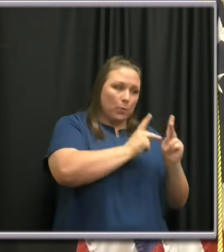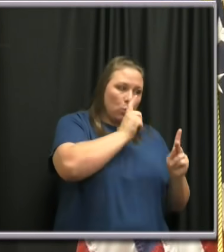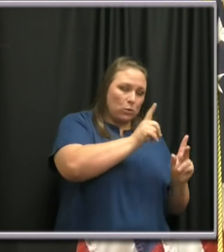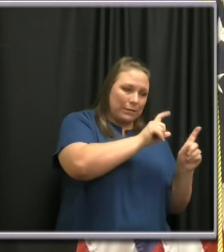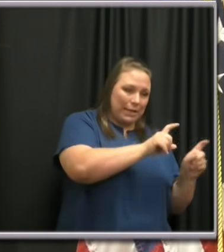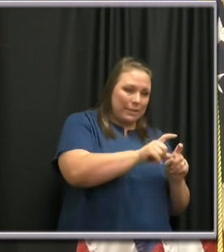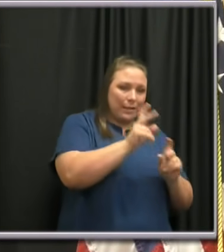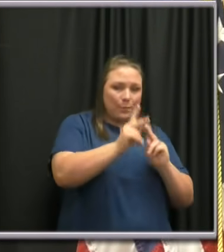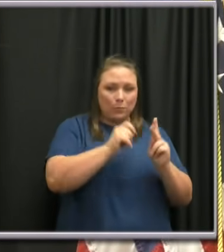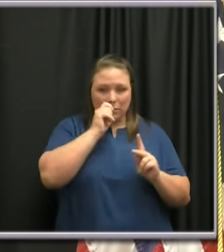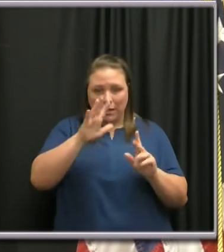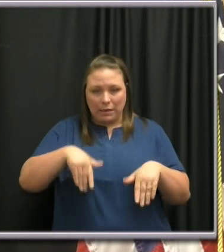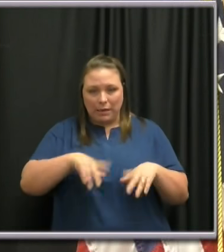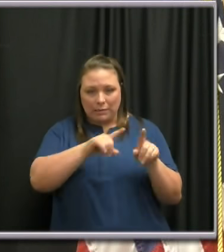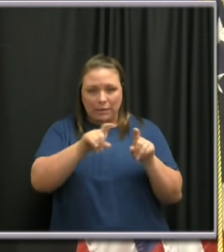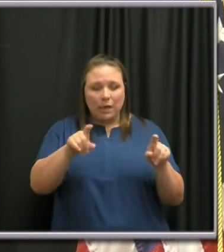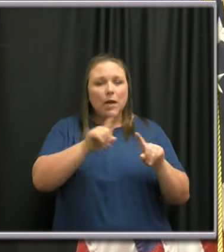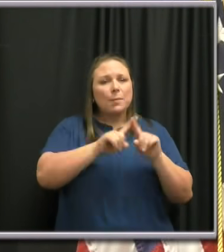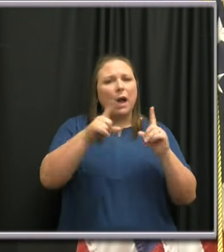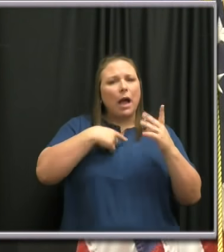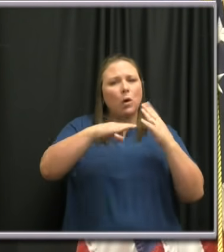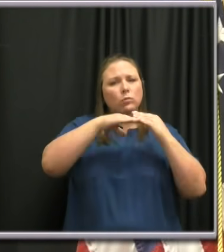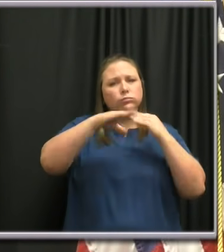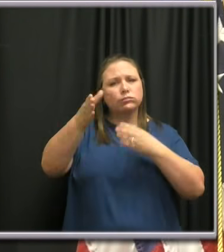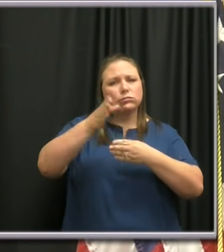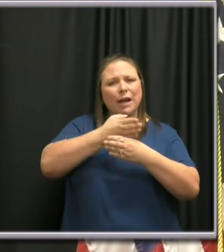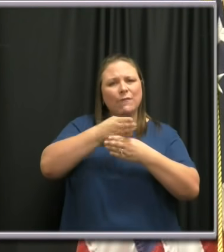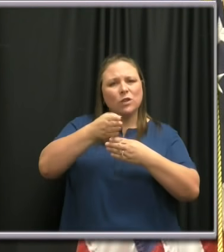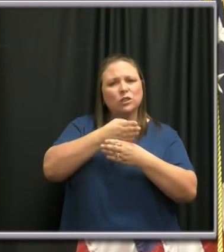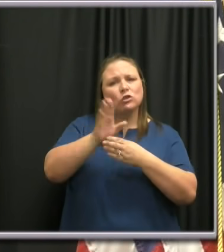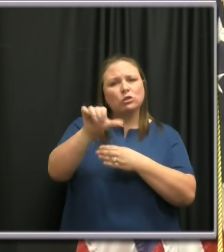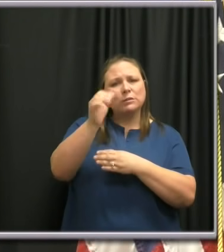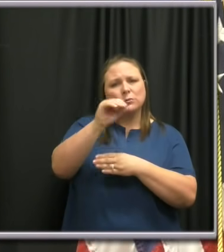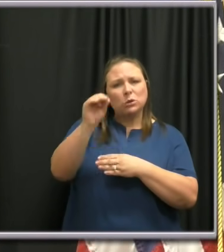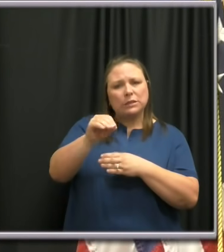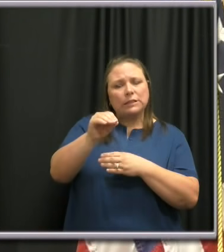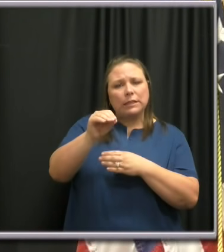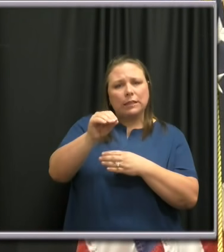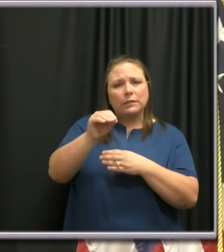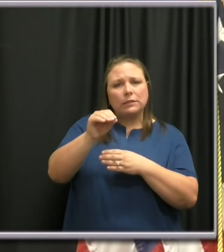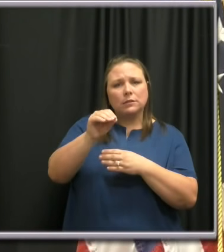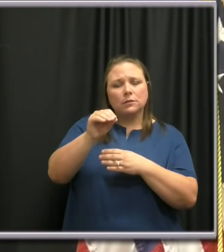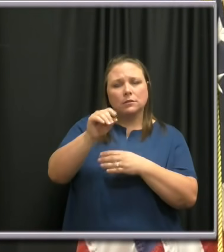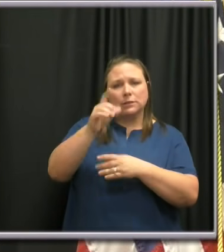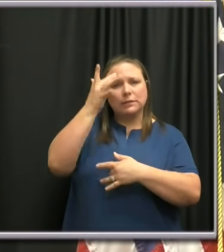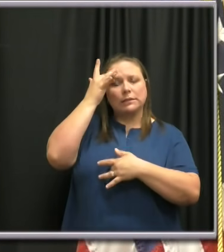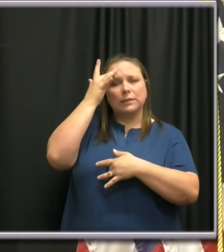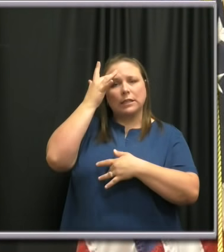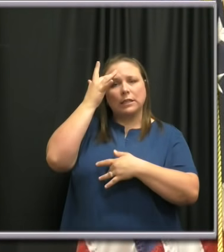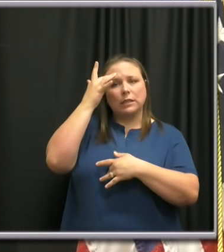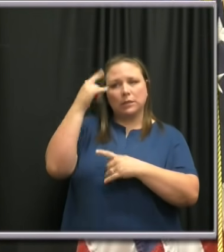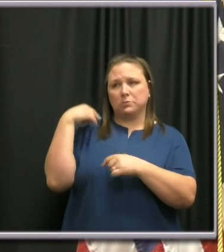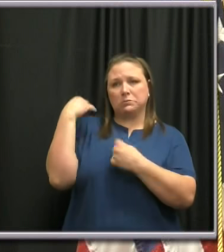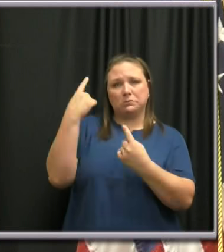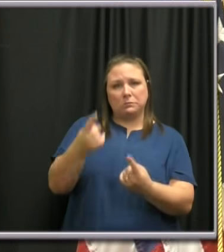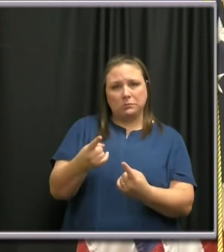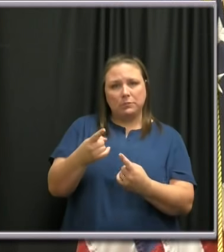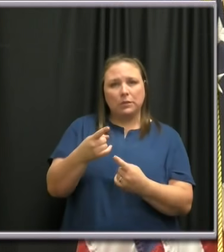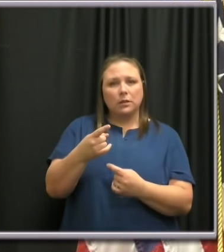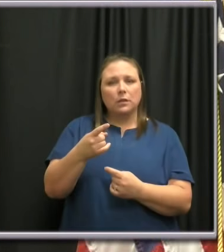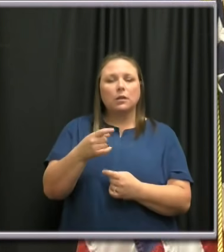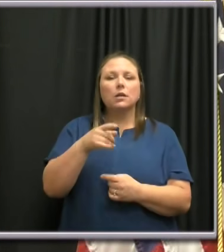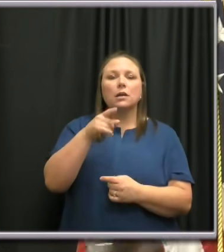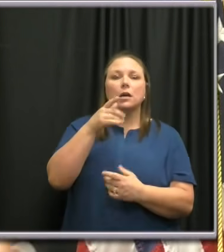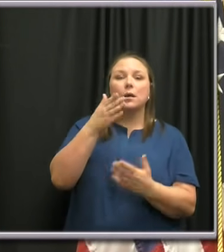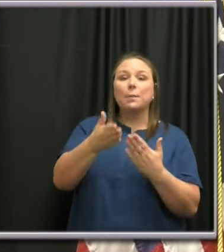been at about 10% positive rate for quite some time. And the significance of that is that you might have